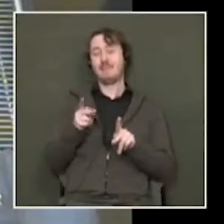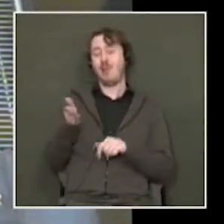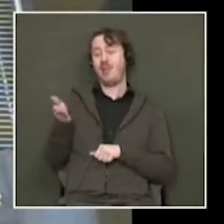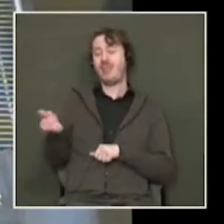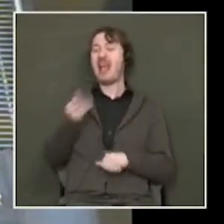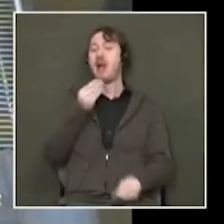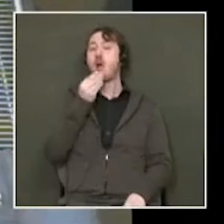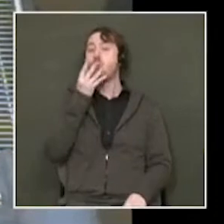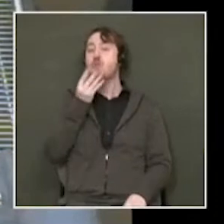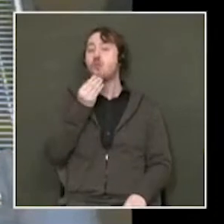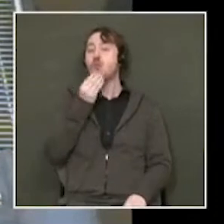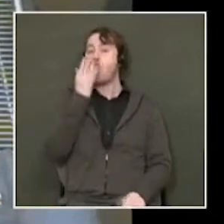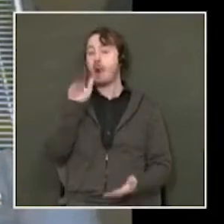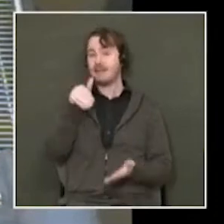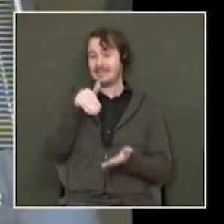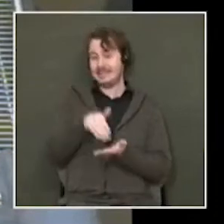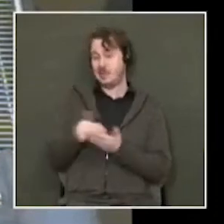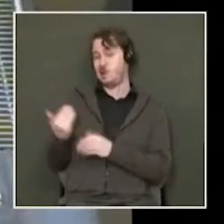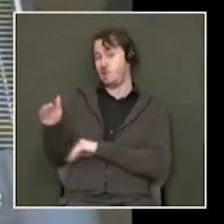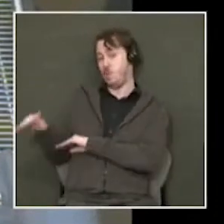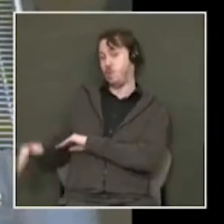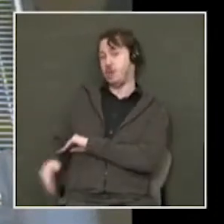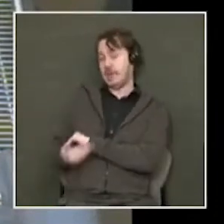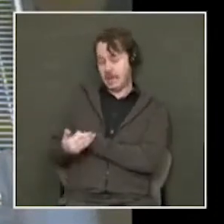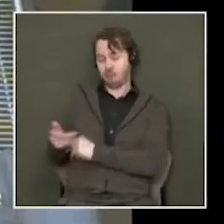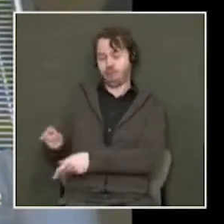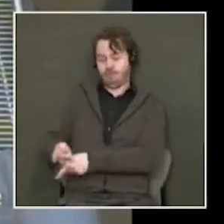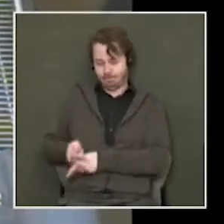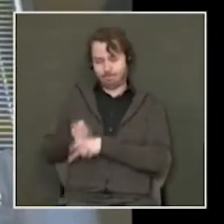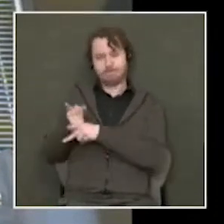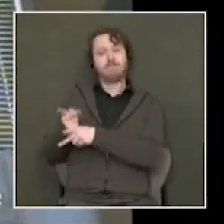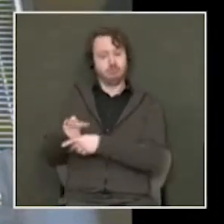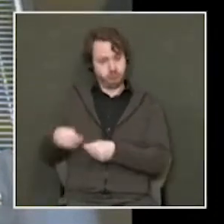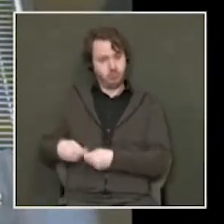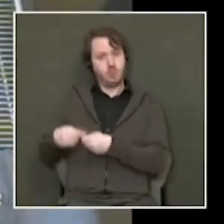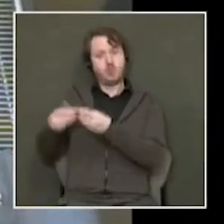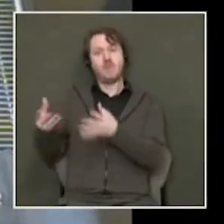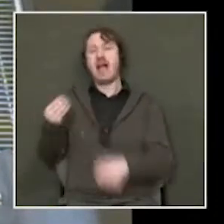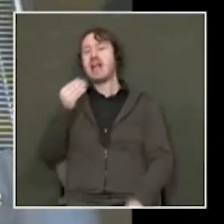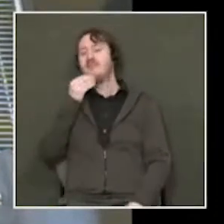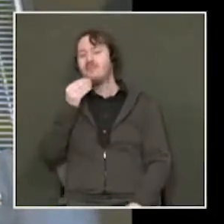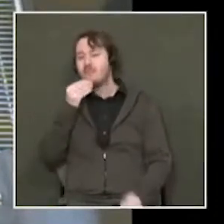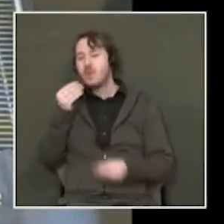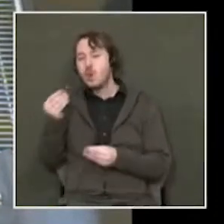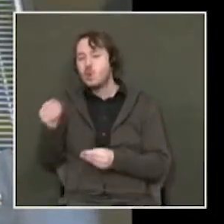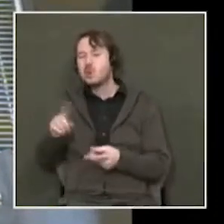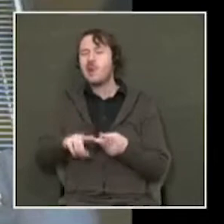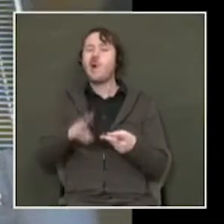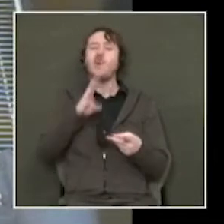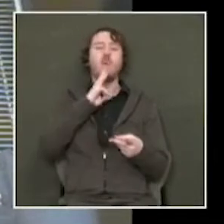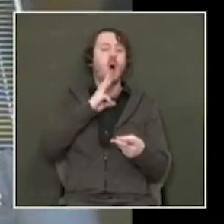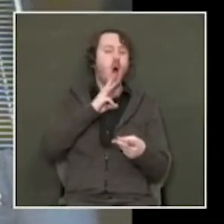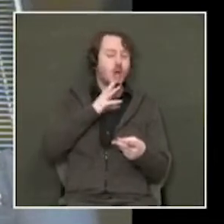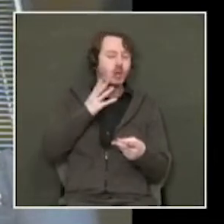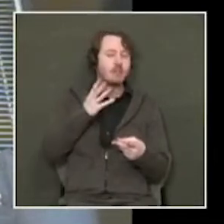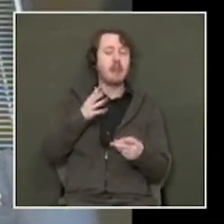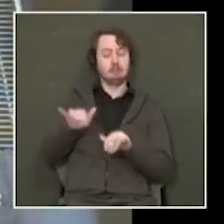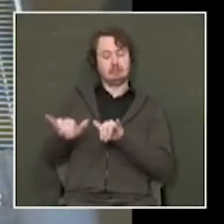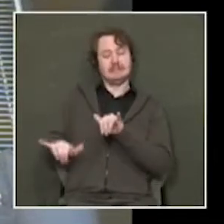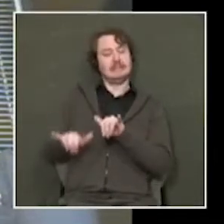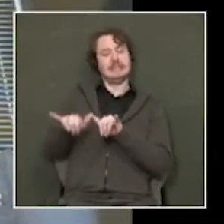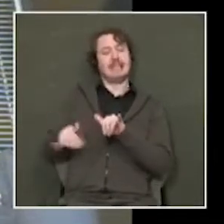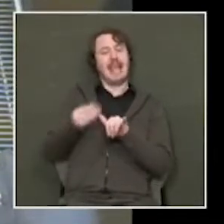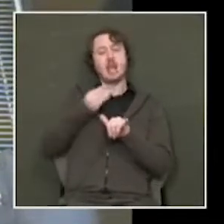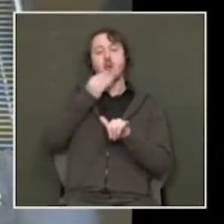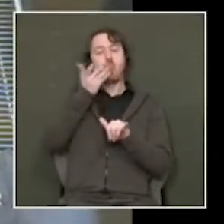centers overnight, and those people were taken care of and provided food and water and somewhere to stay warm for the